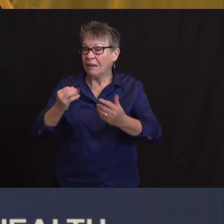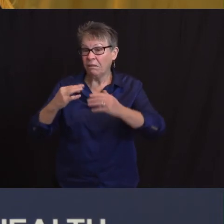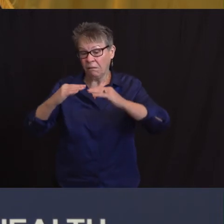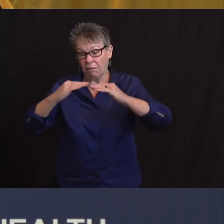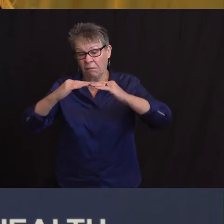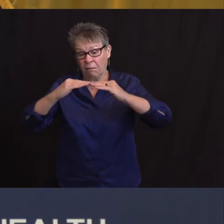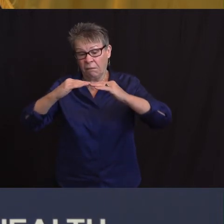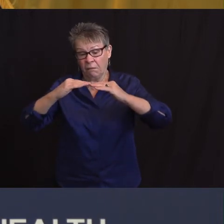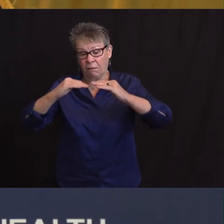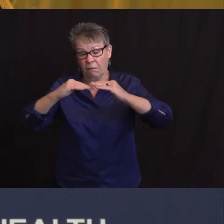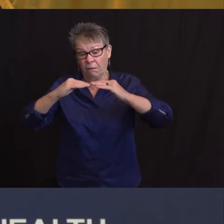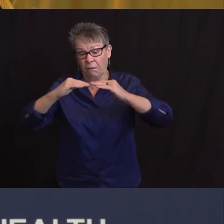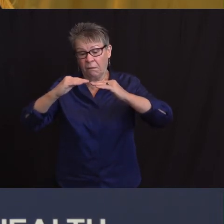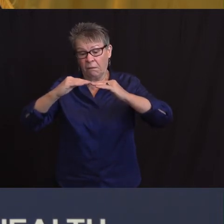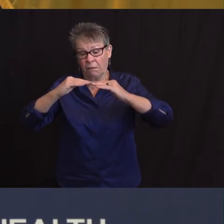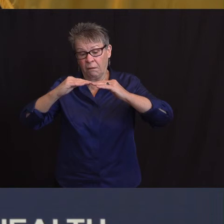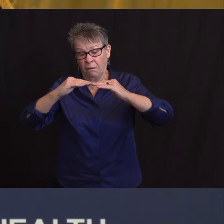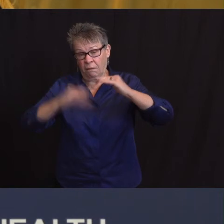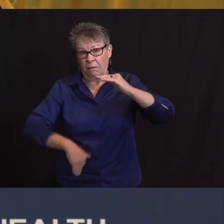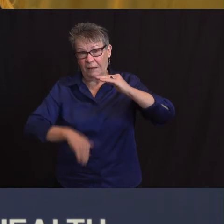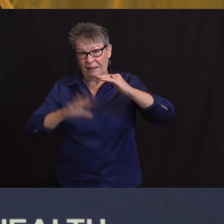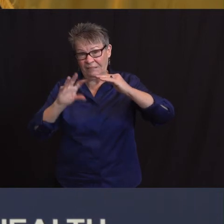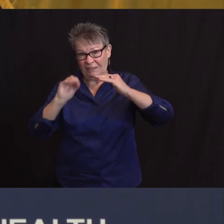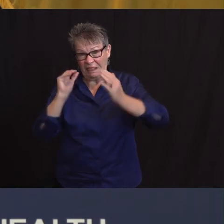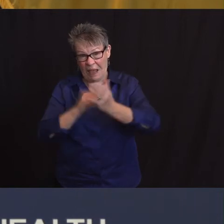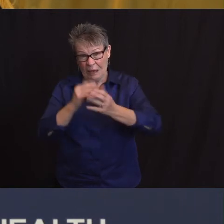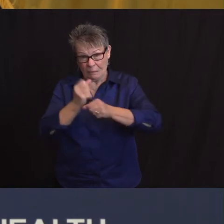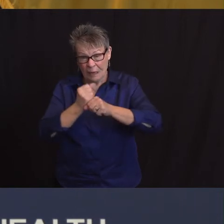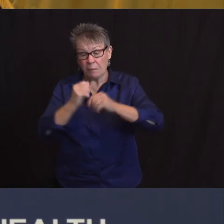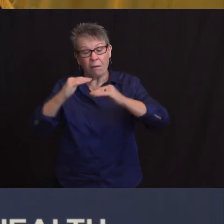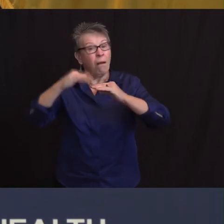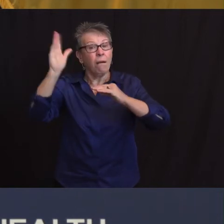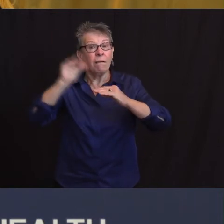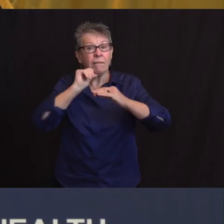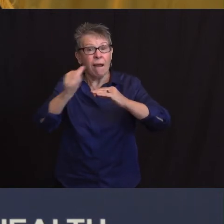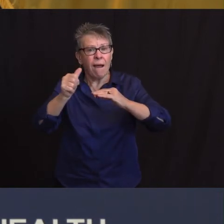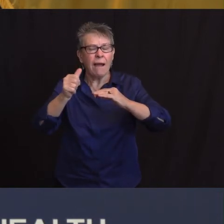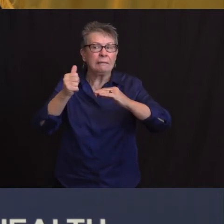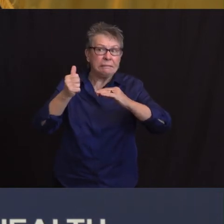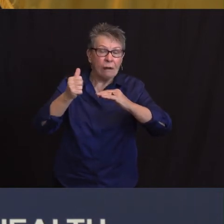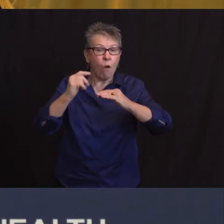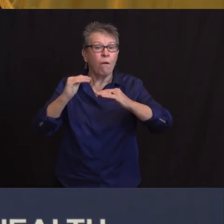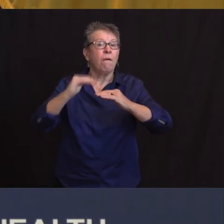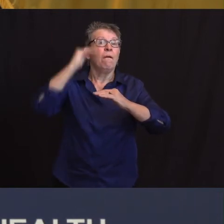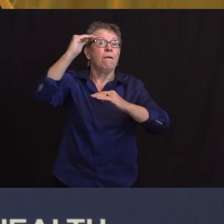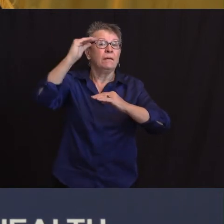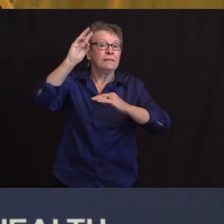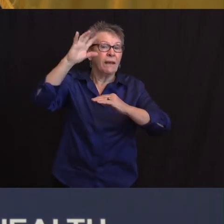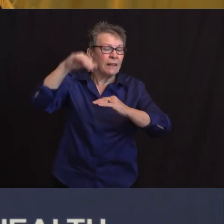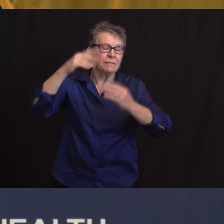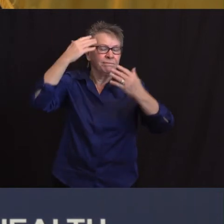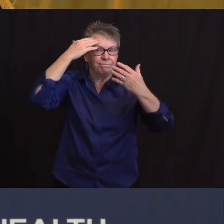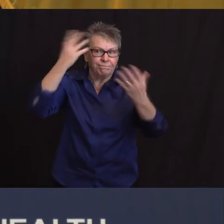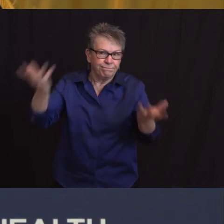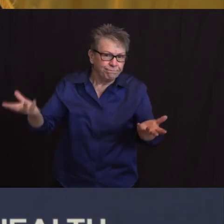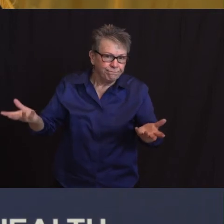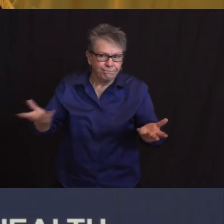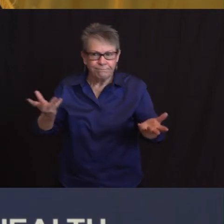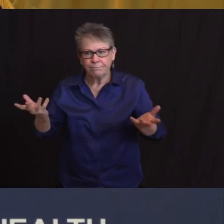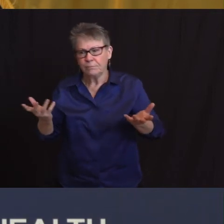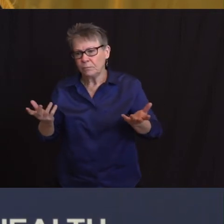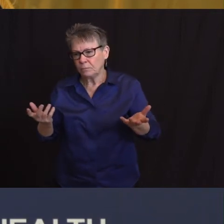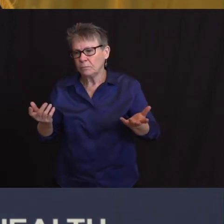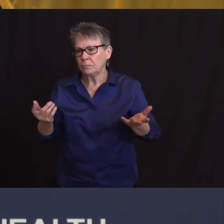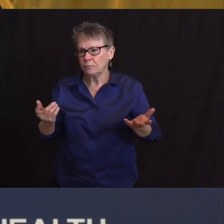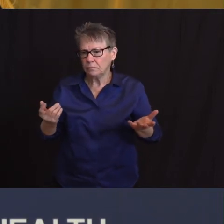Department of Labor, Rob Angelo reached out to me. He got through the 75,000 folks a lot faster than he